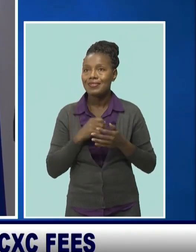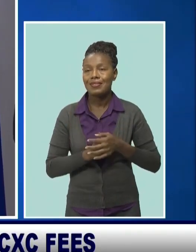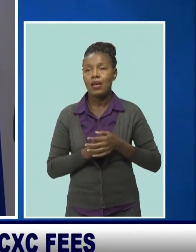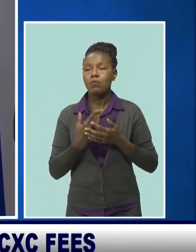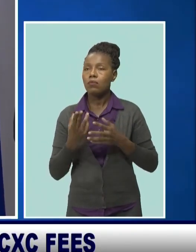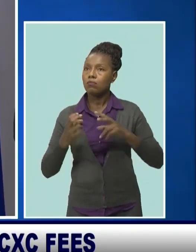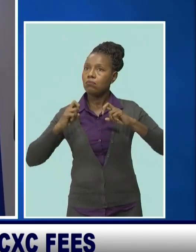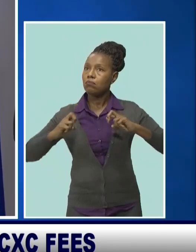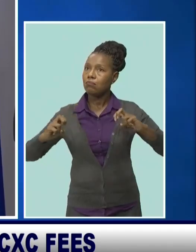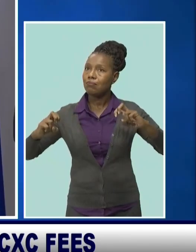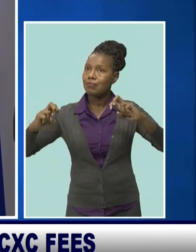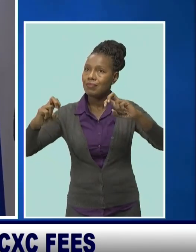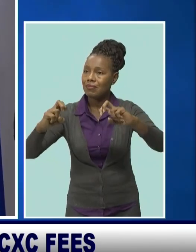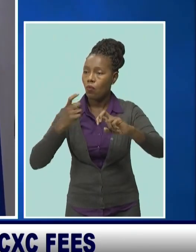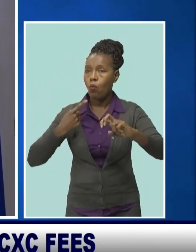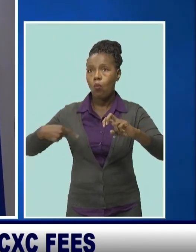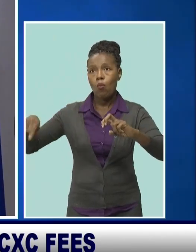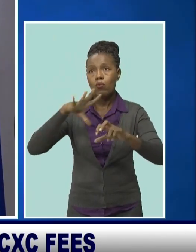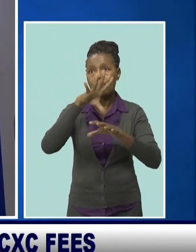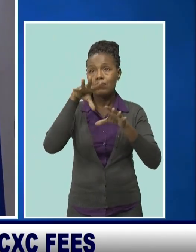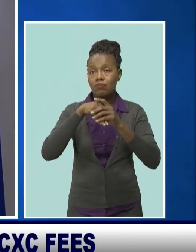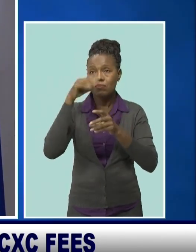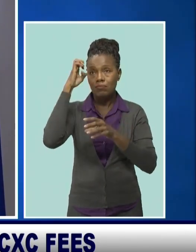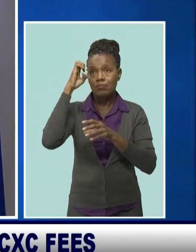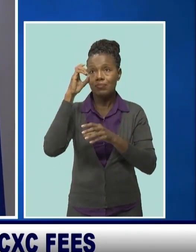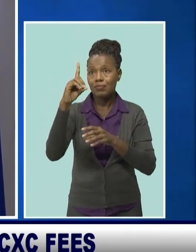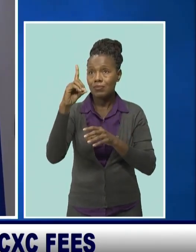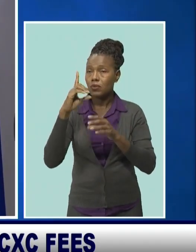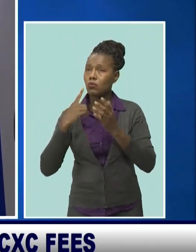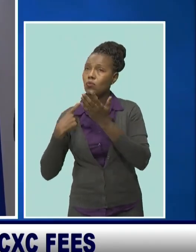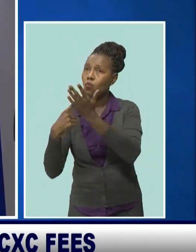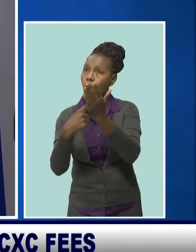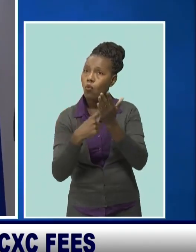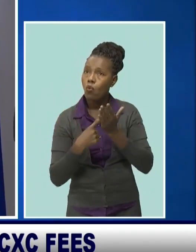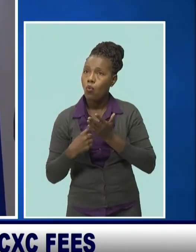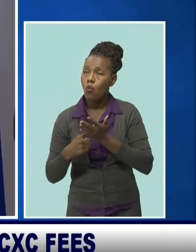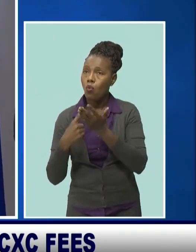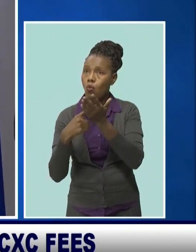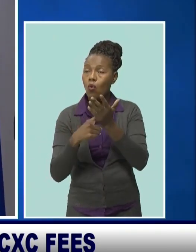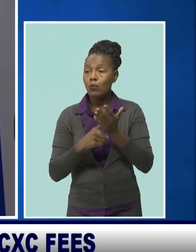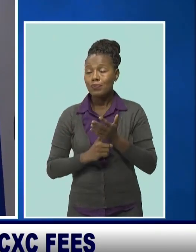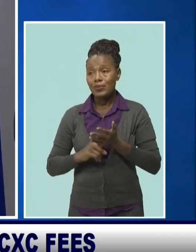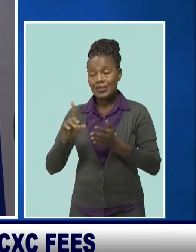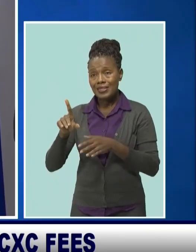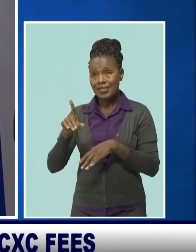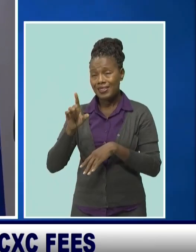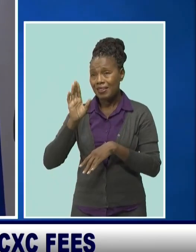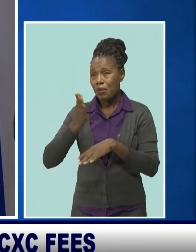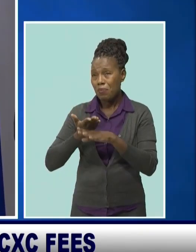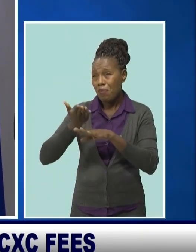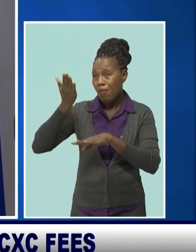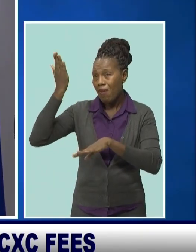talk with our partners in education, we ask them, at the time that this